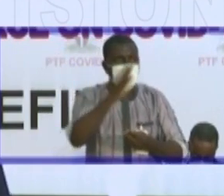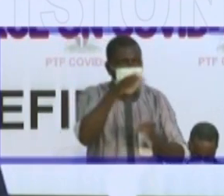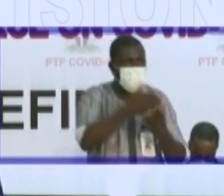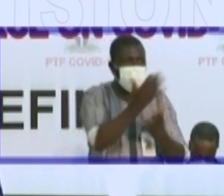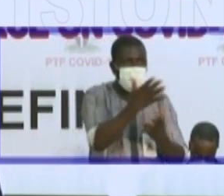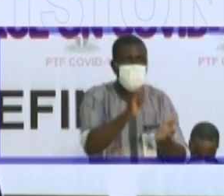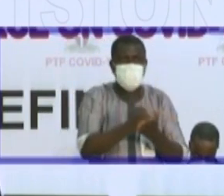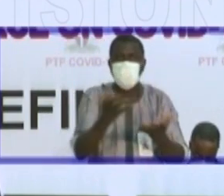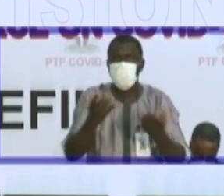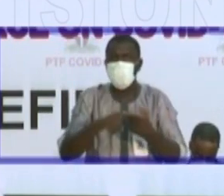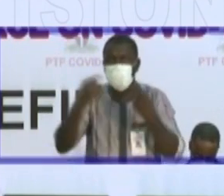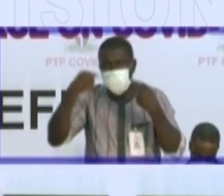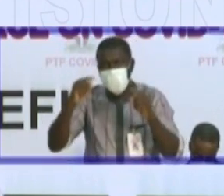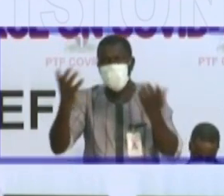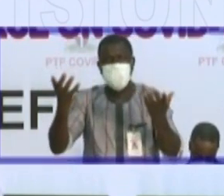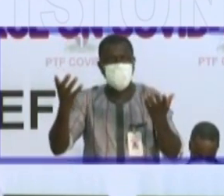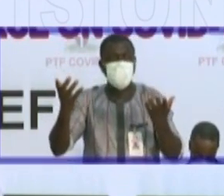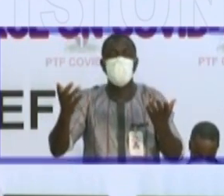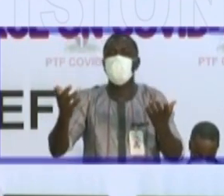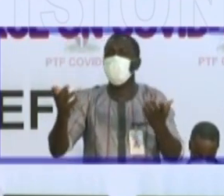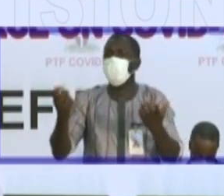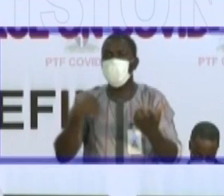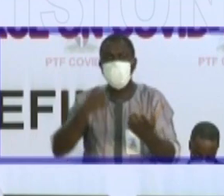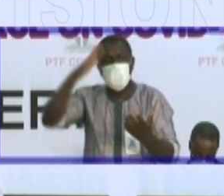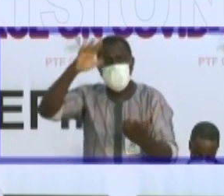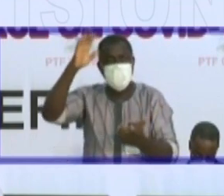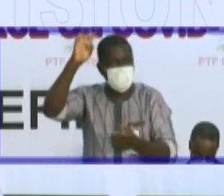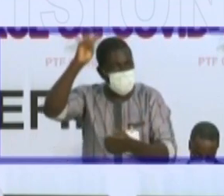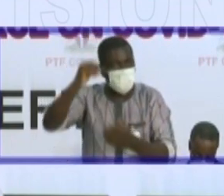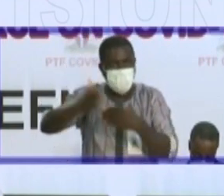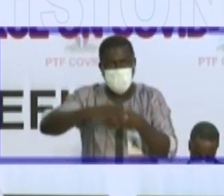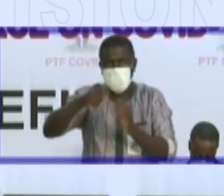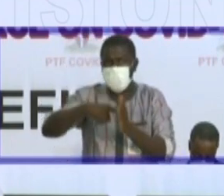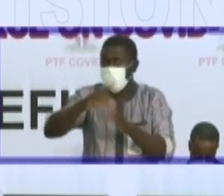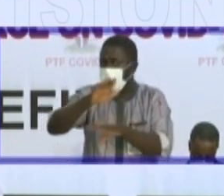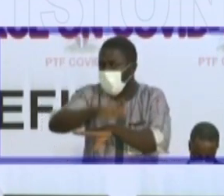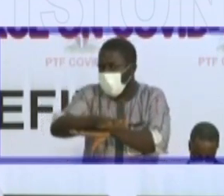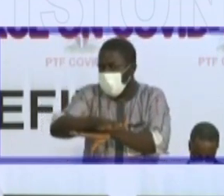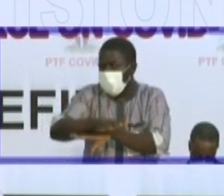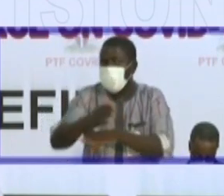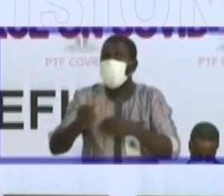to achieve. And we're expecting them back this evening, and